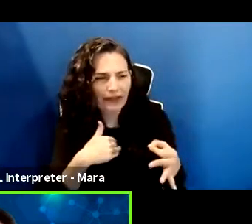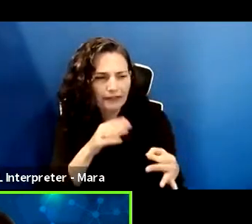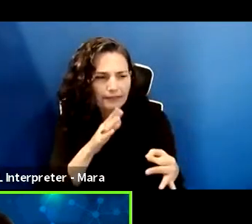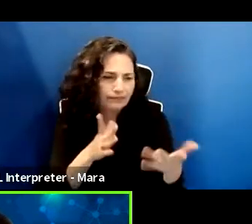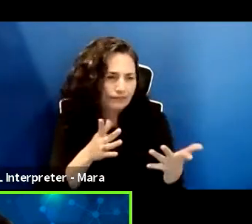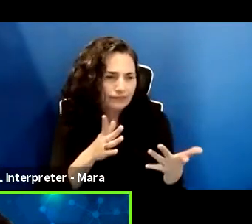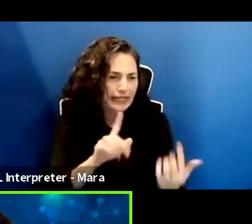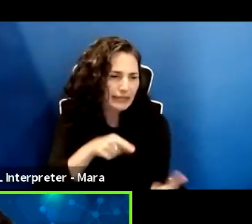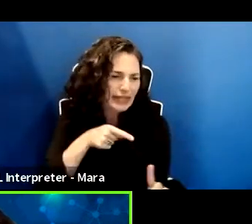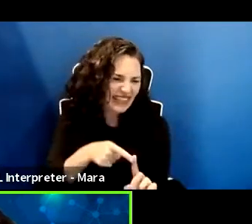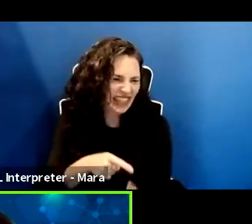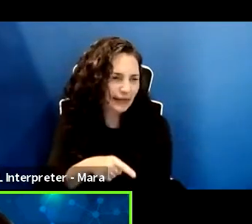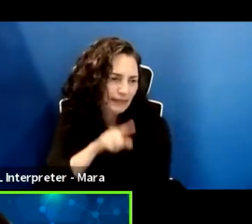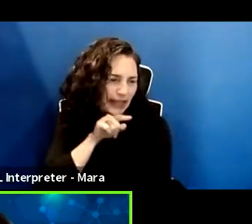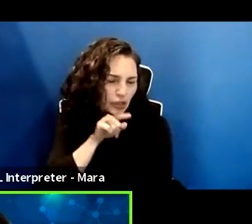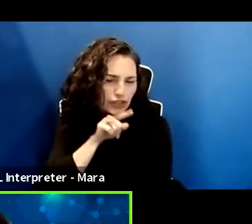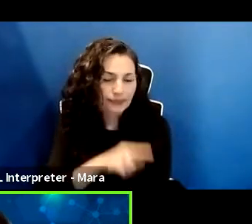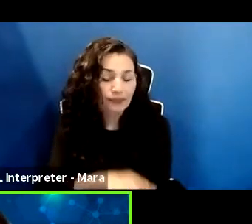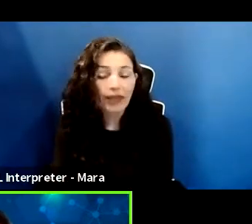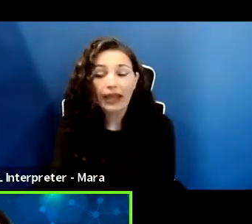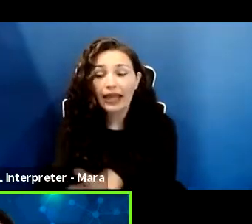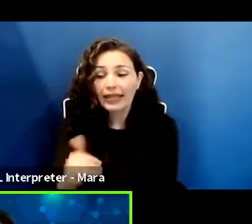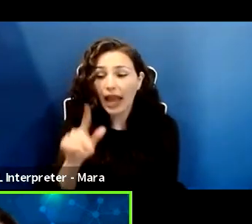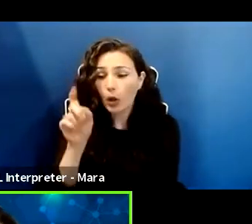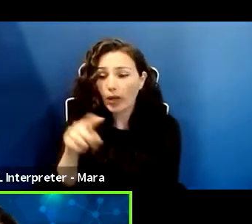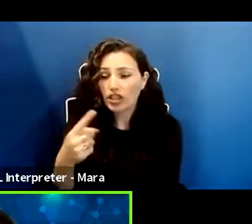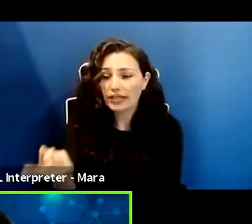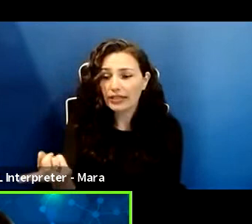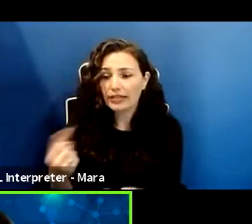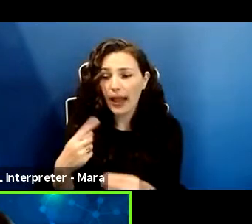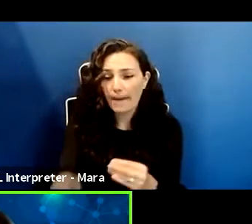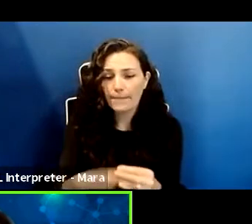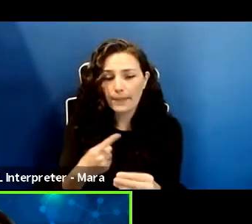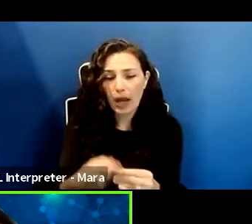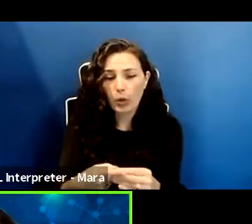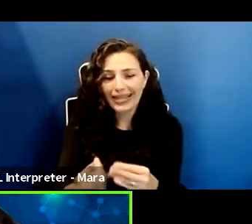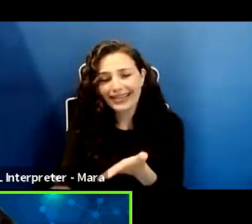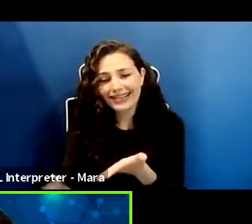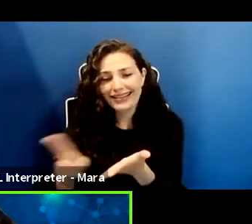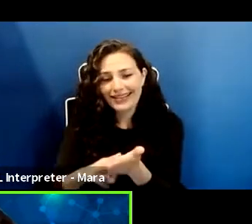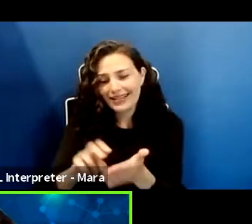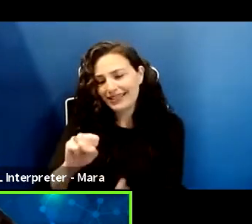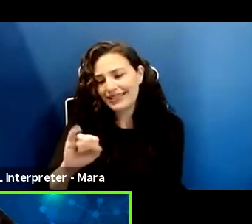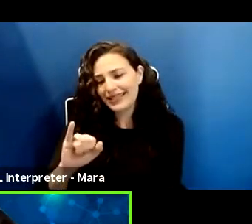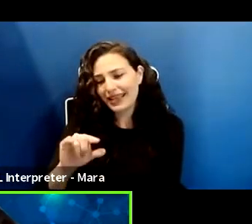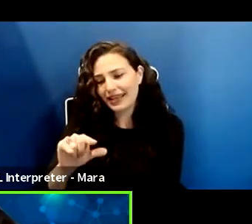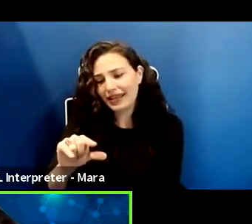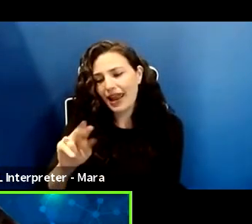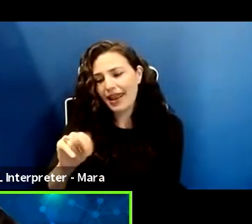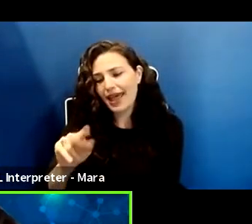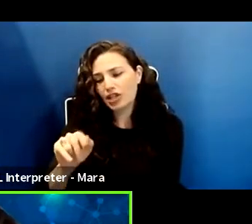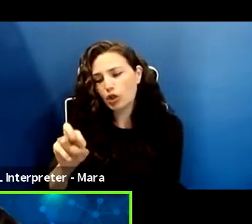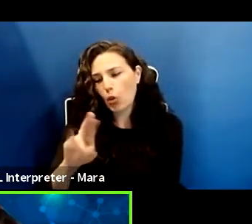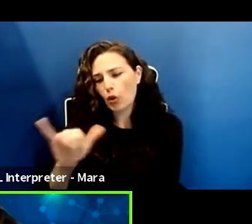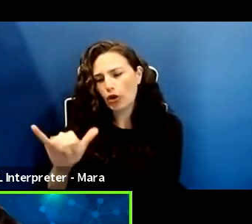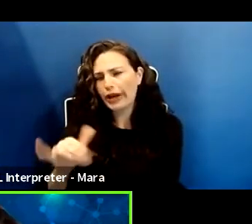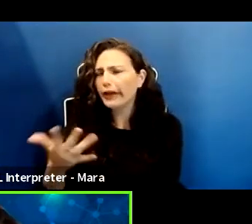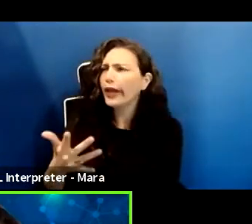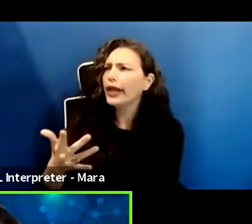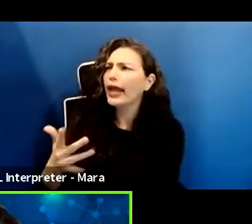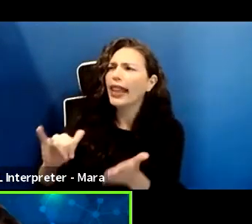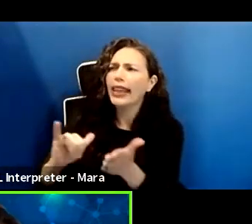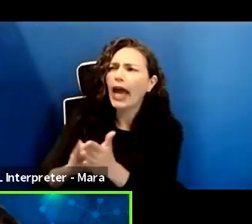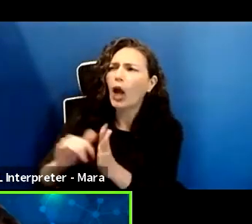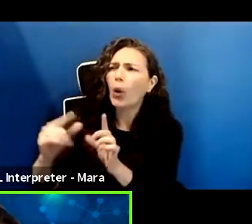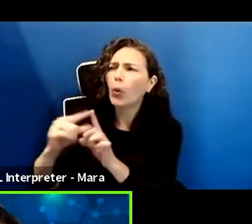around signatory. So for some people, this is a new word to their vocabulary, and they're not 100% sure what it